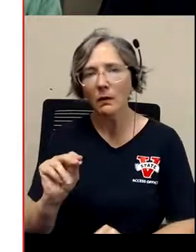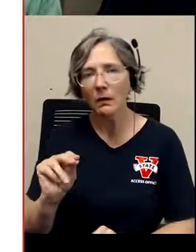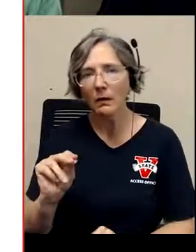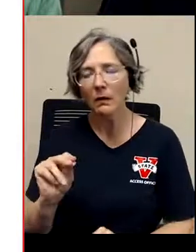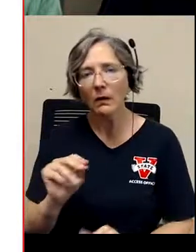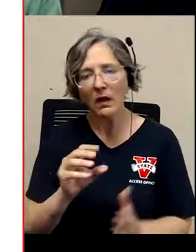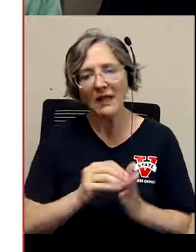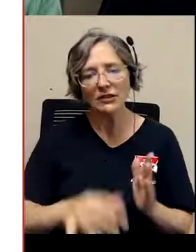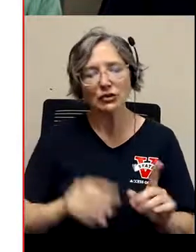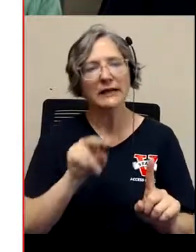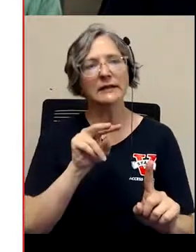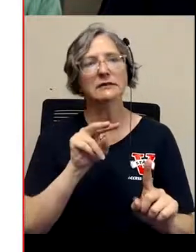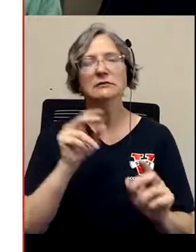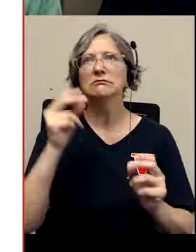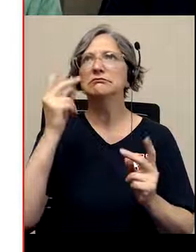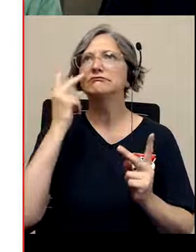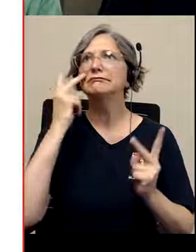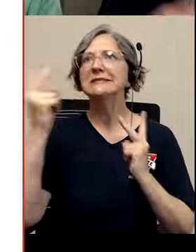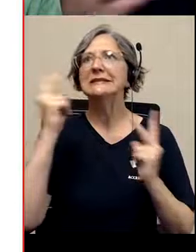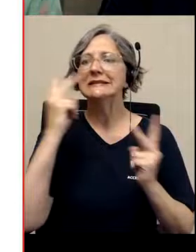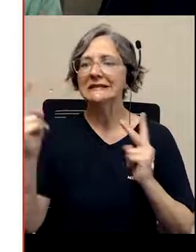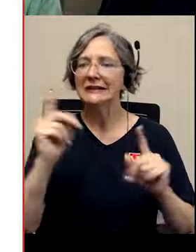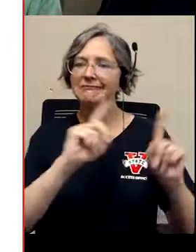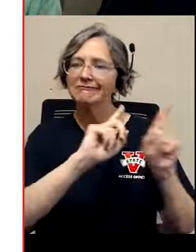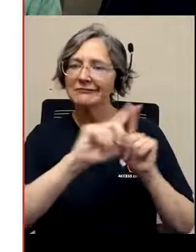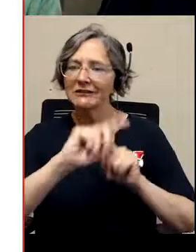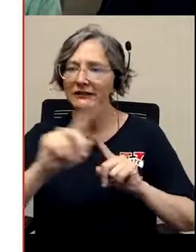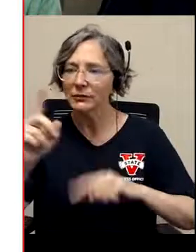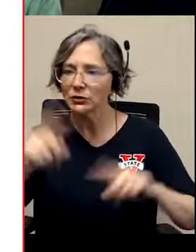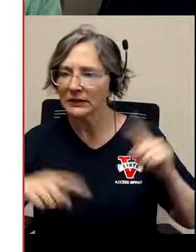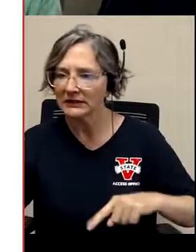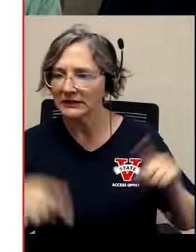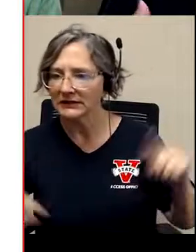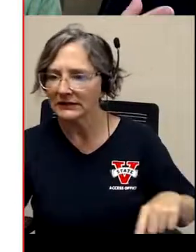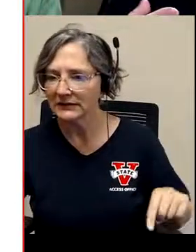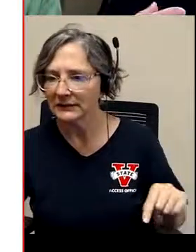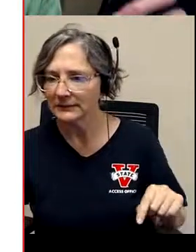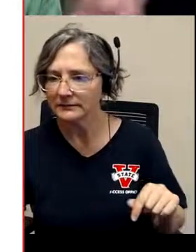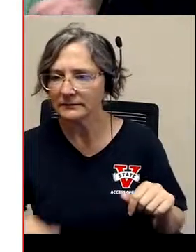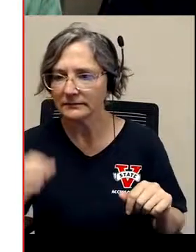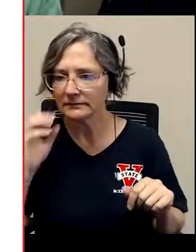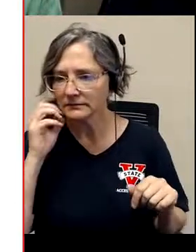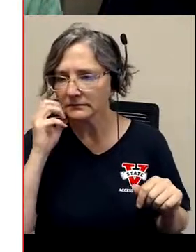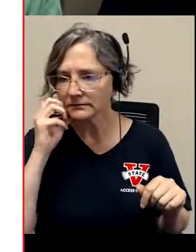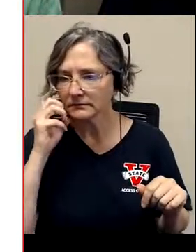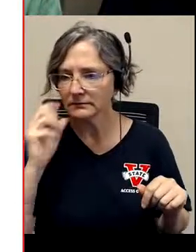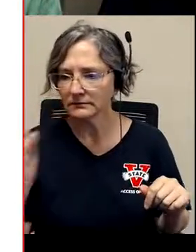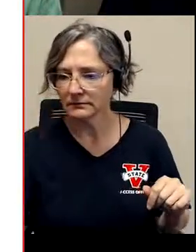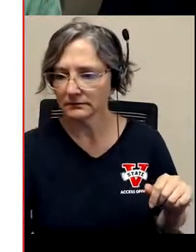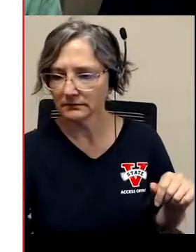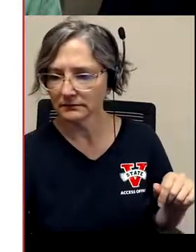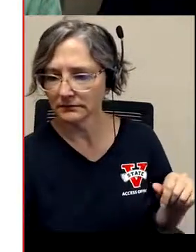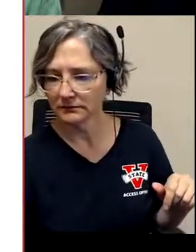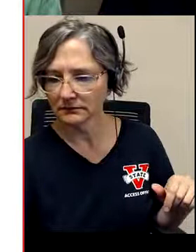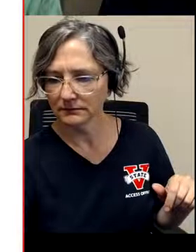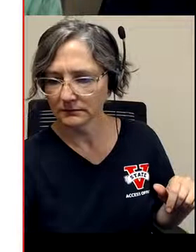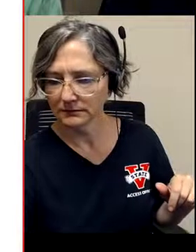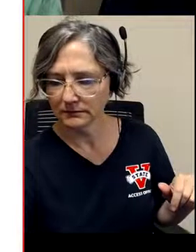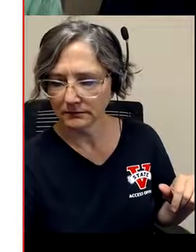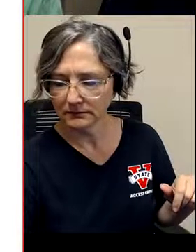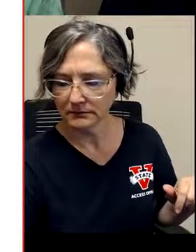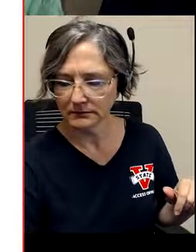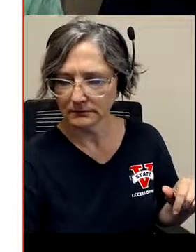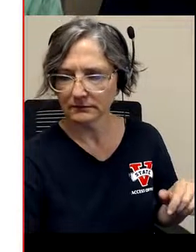because that way, then obviously then we're tapping into the idea of appreciation and the idea